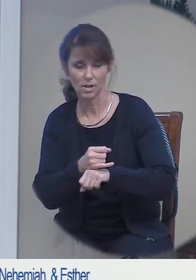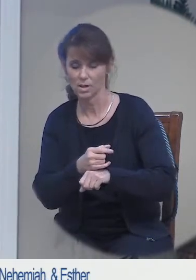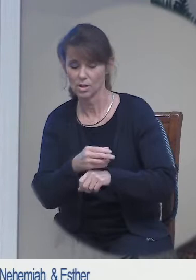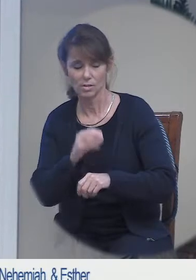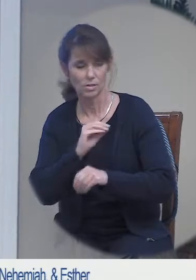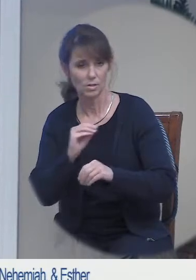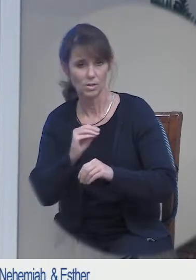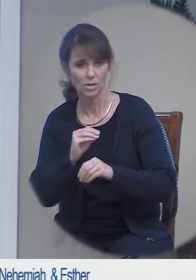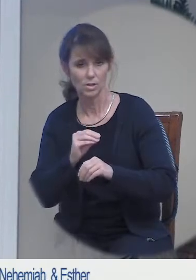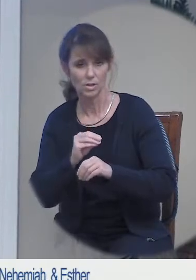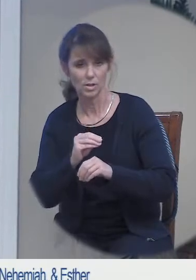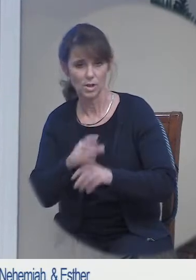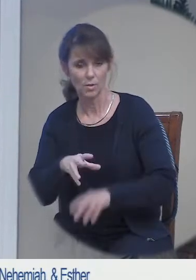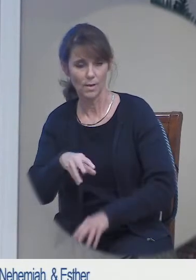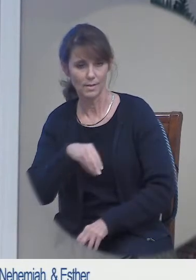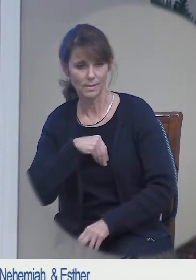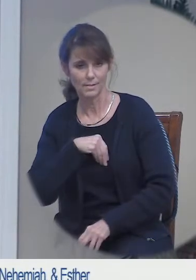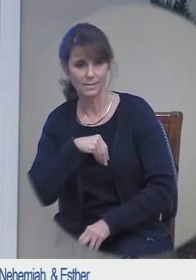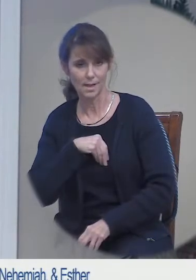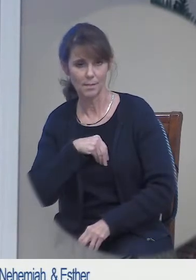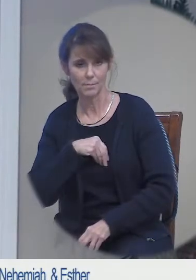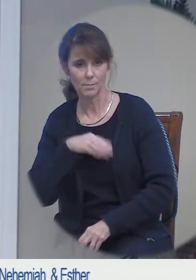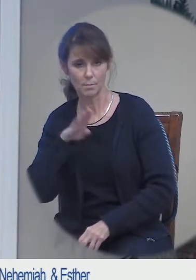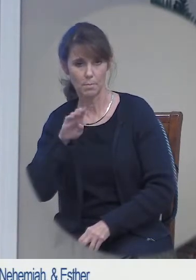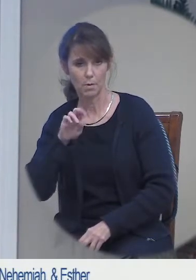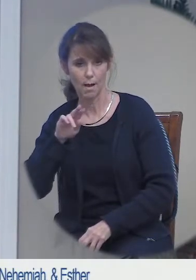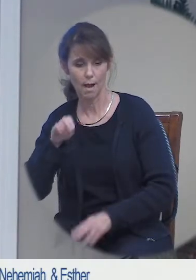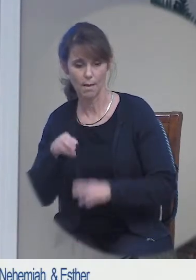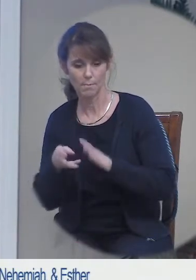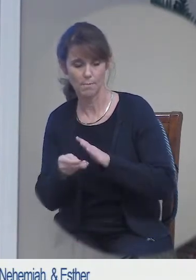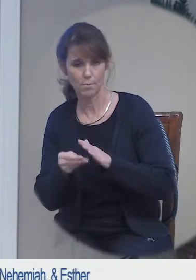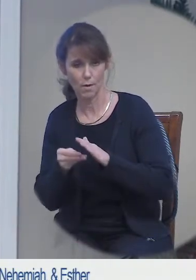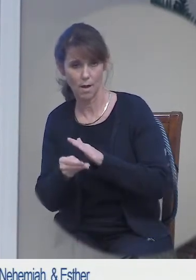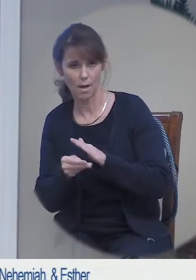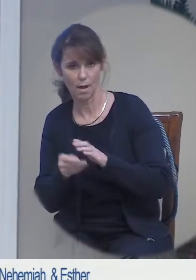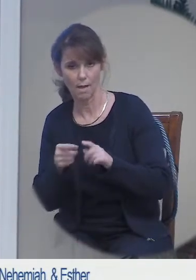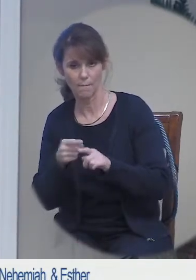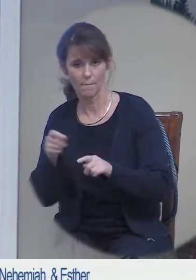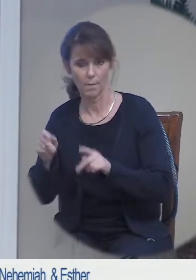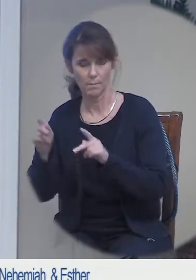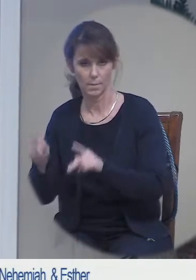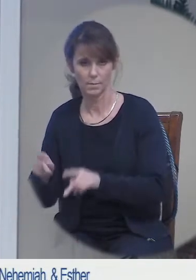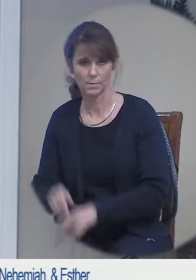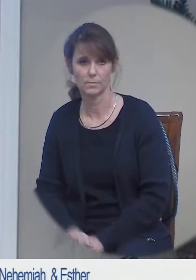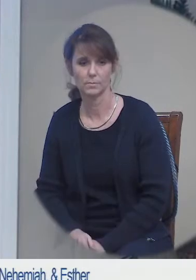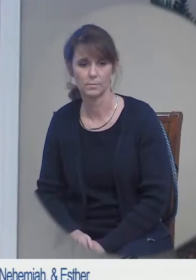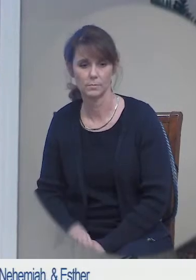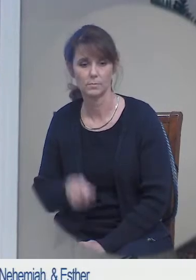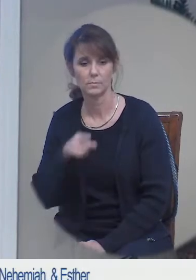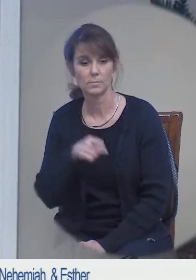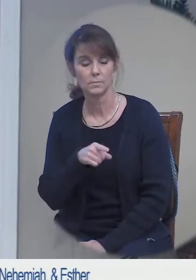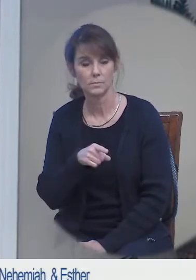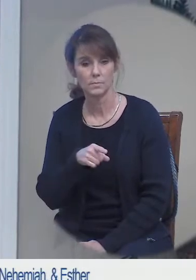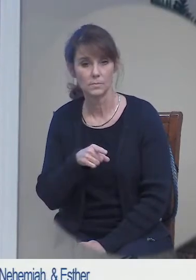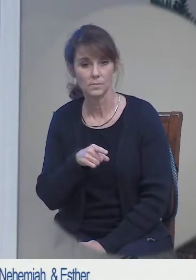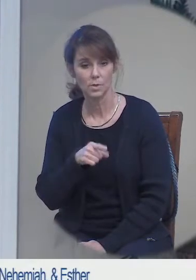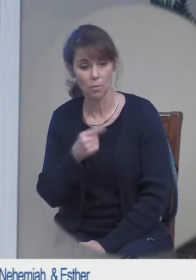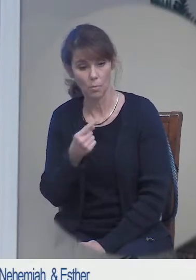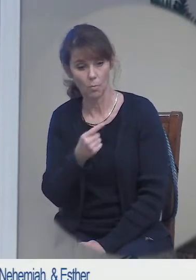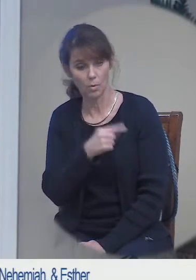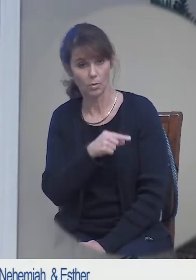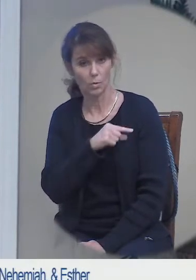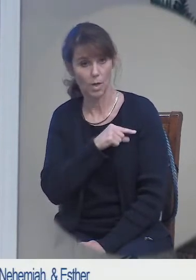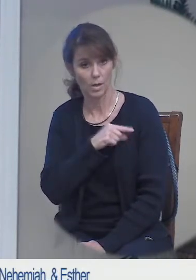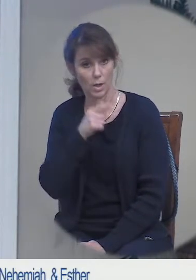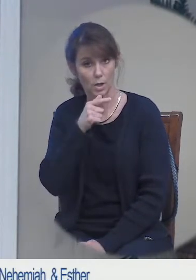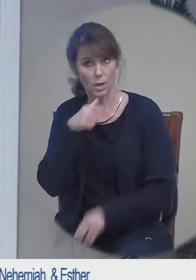So even in this short psalm of 5 verses about who's going to be able to dwell in the presence of the Lord, one of the qualities that he points